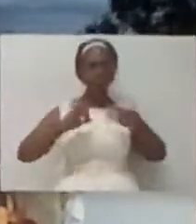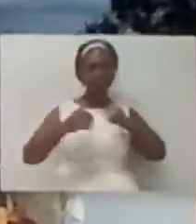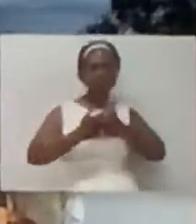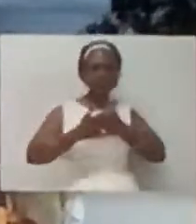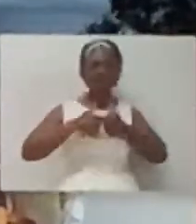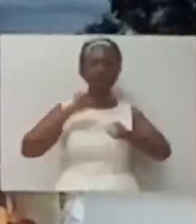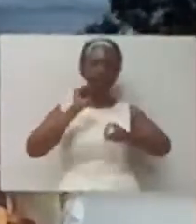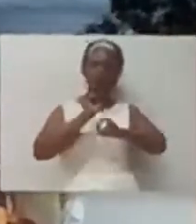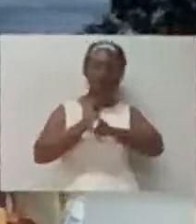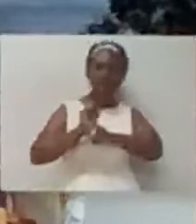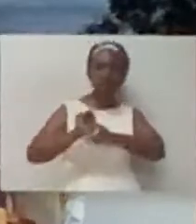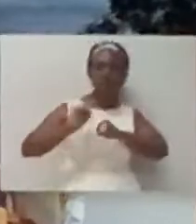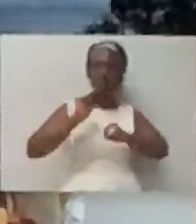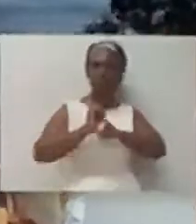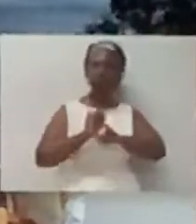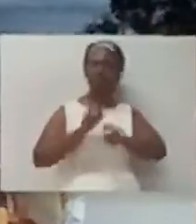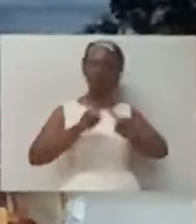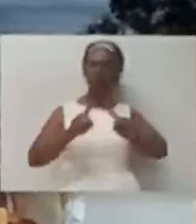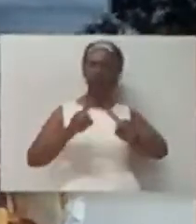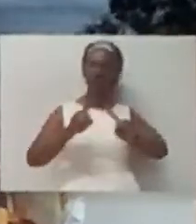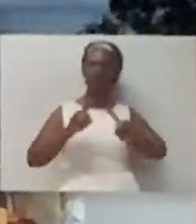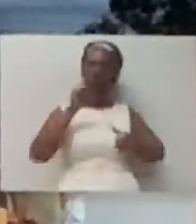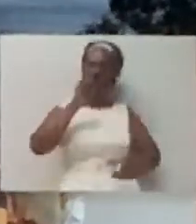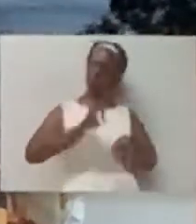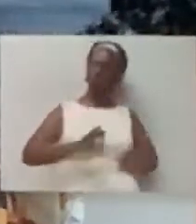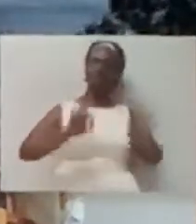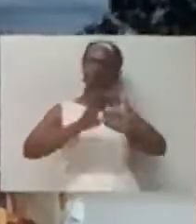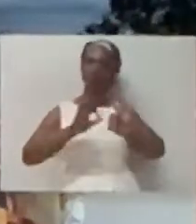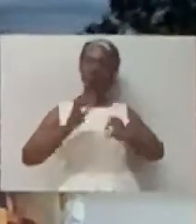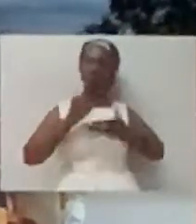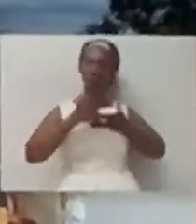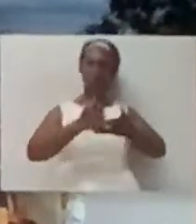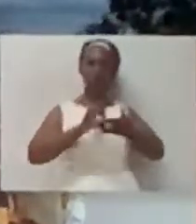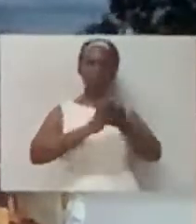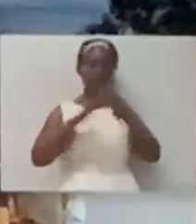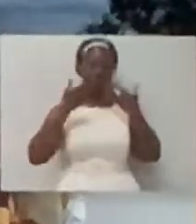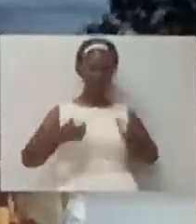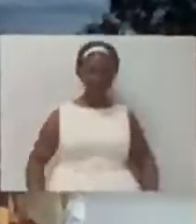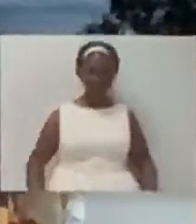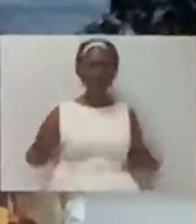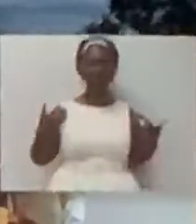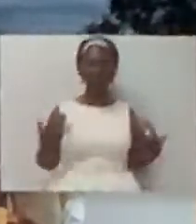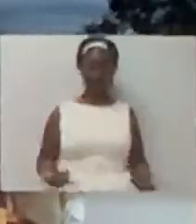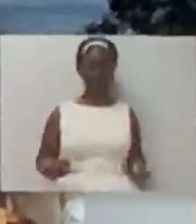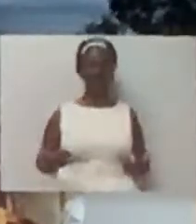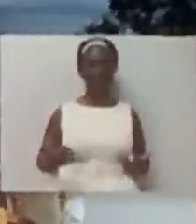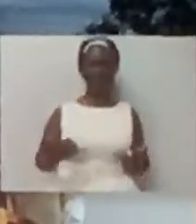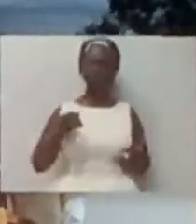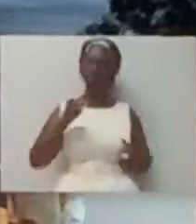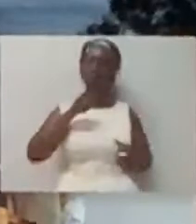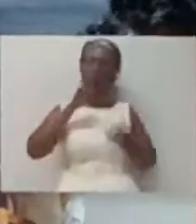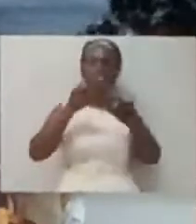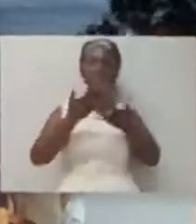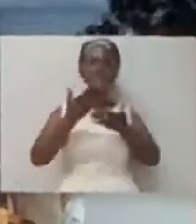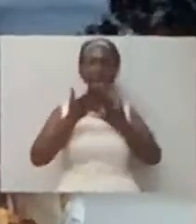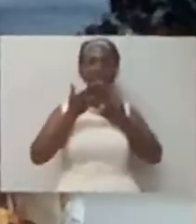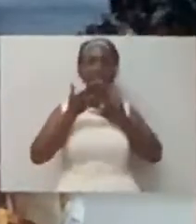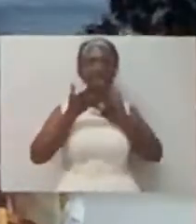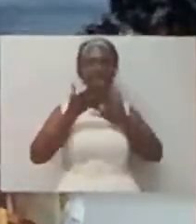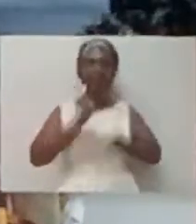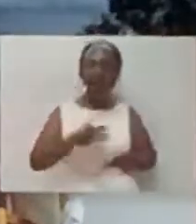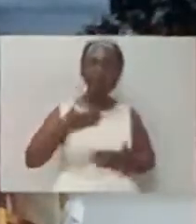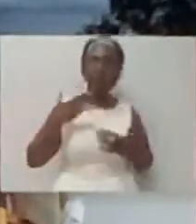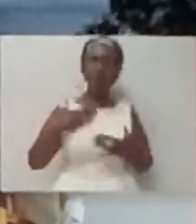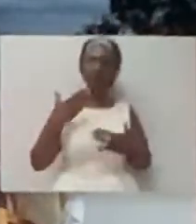times of hard work were necessary to accomplish my goals and to get me to where I am today. And I'm glad that I've